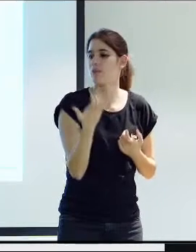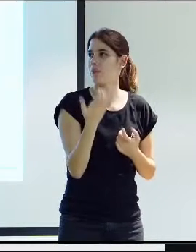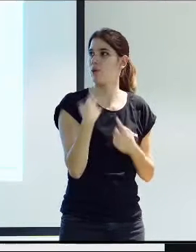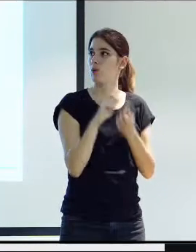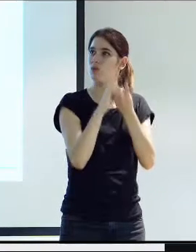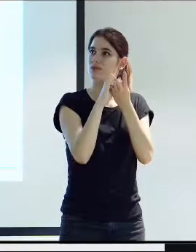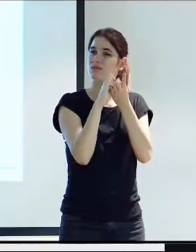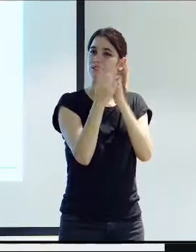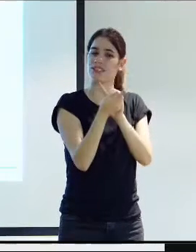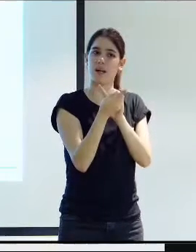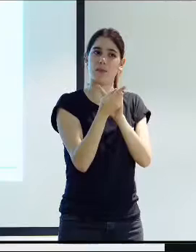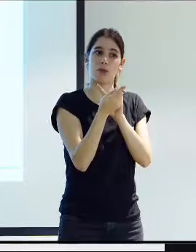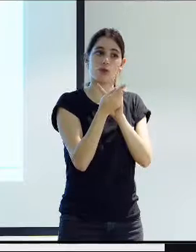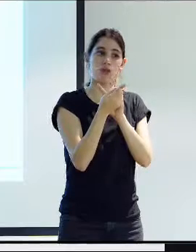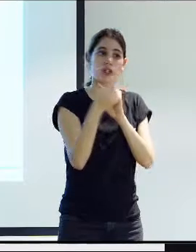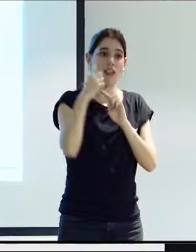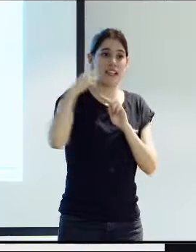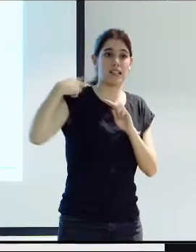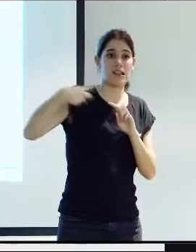a change,